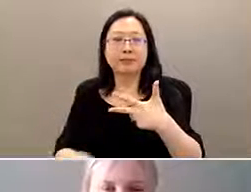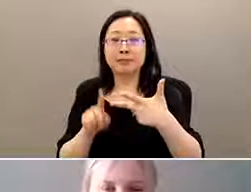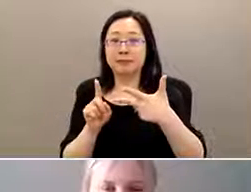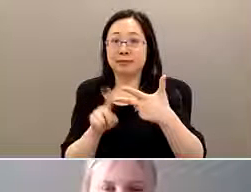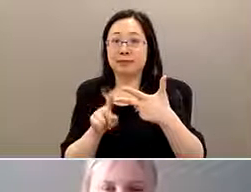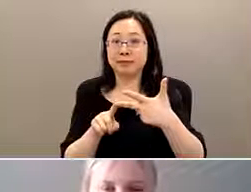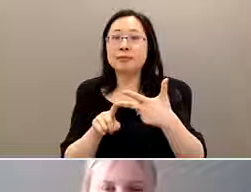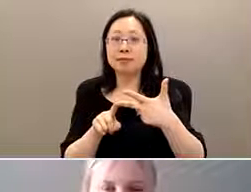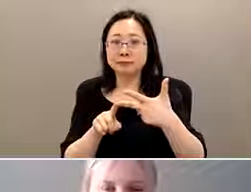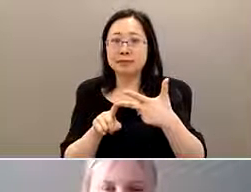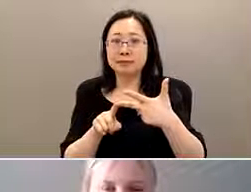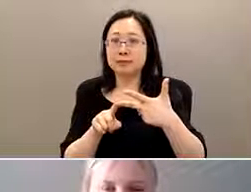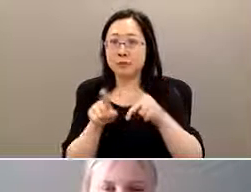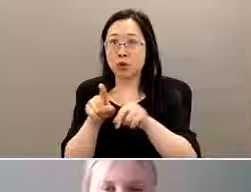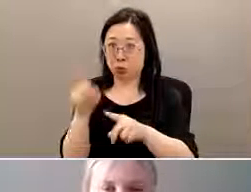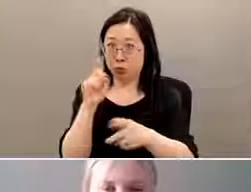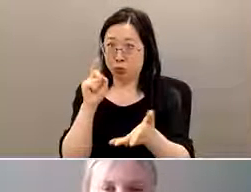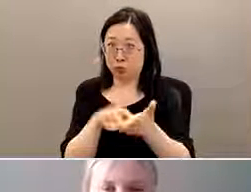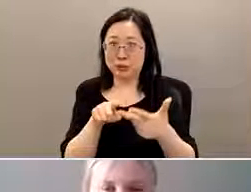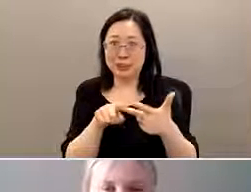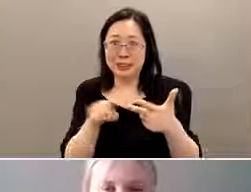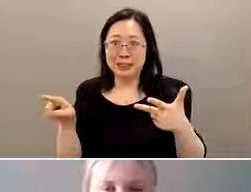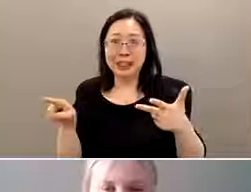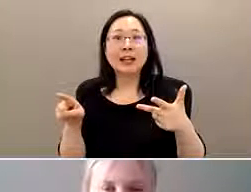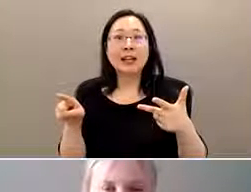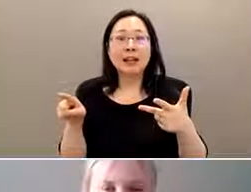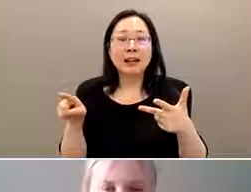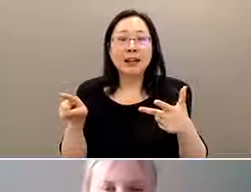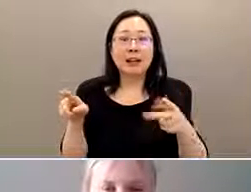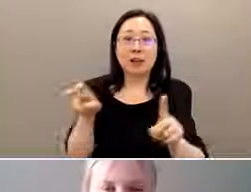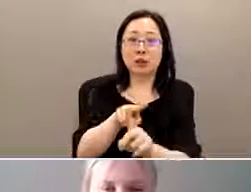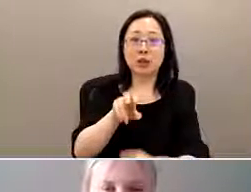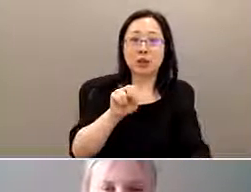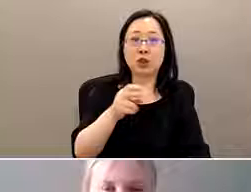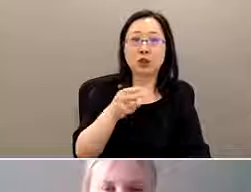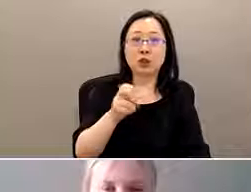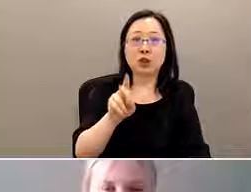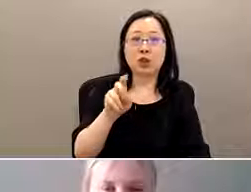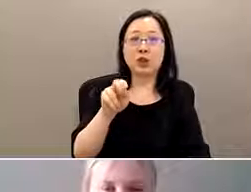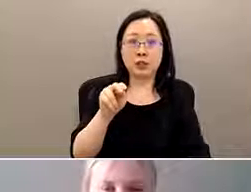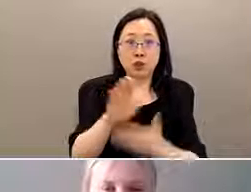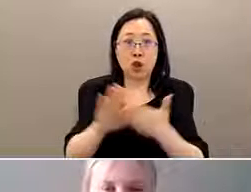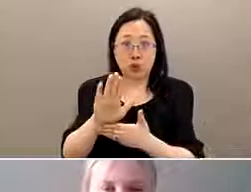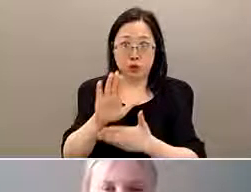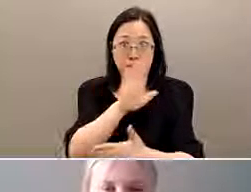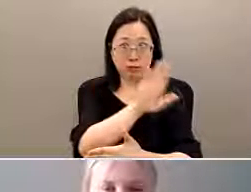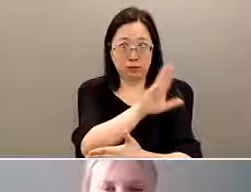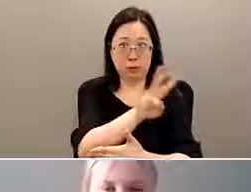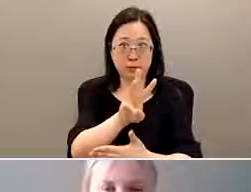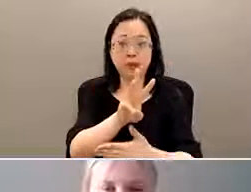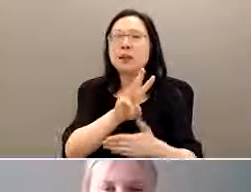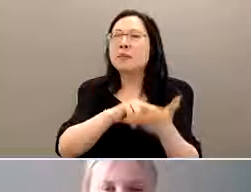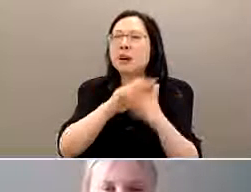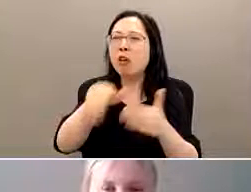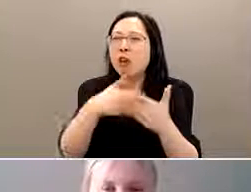And you can see that from a Sheridan perspective, on the Sheridan website, this is where all the updates